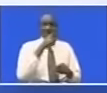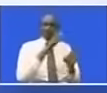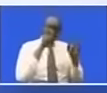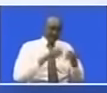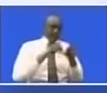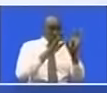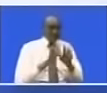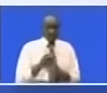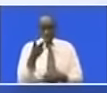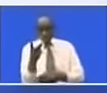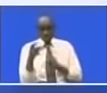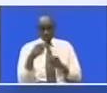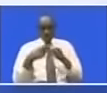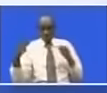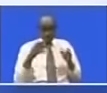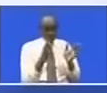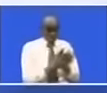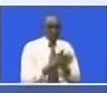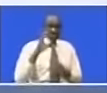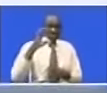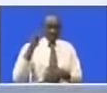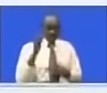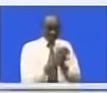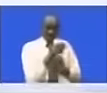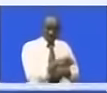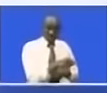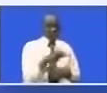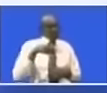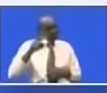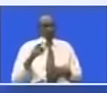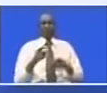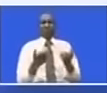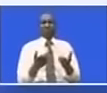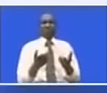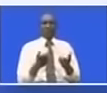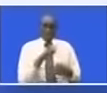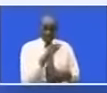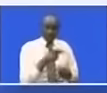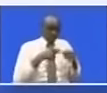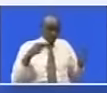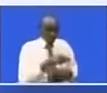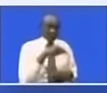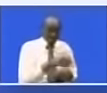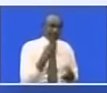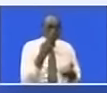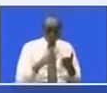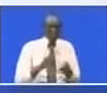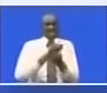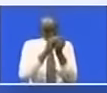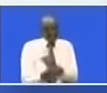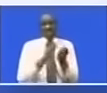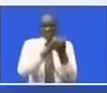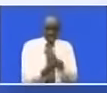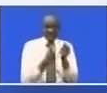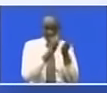campaigning, like the opposition candidate, UKAWA candidate is campaigning on the platform of change, you know,